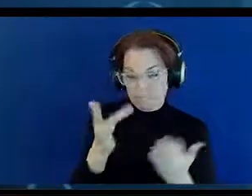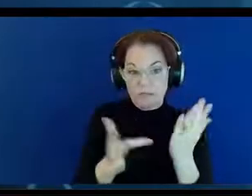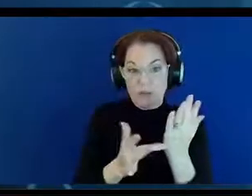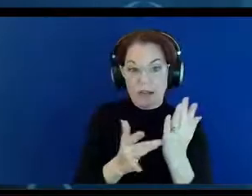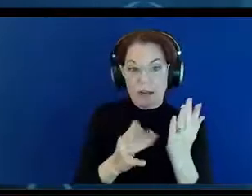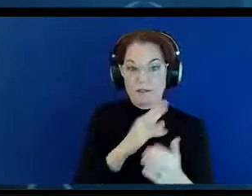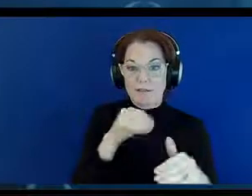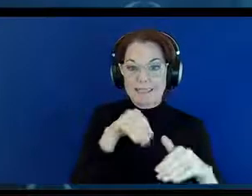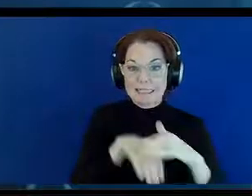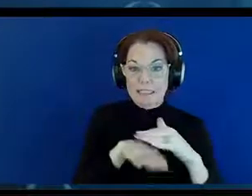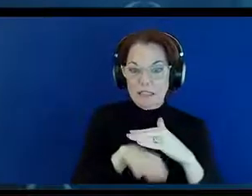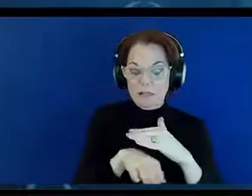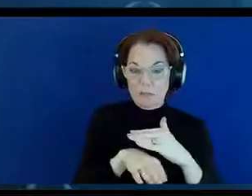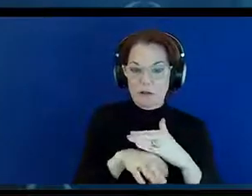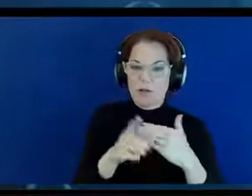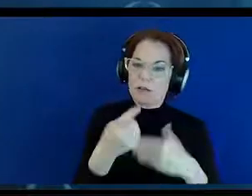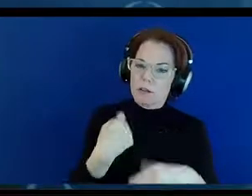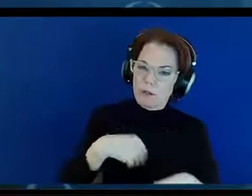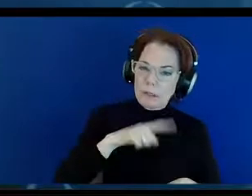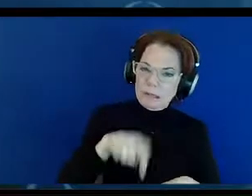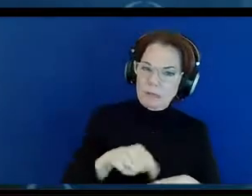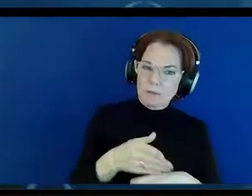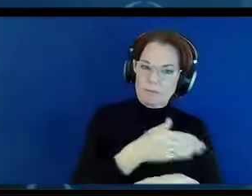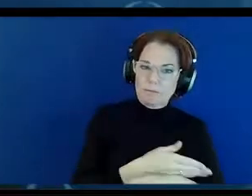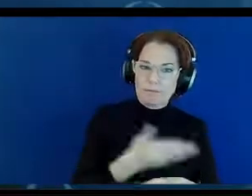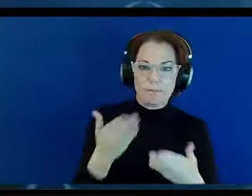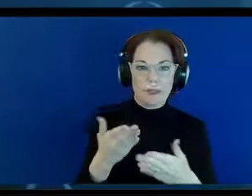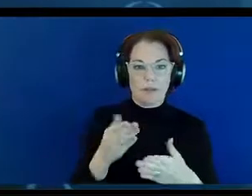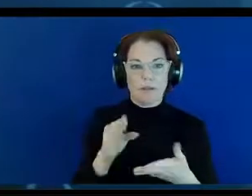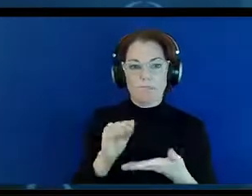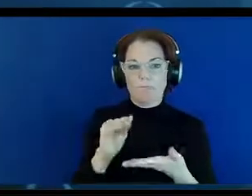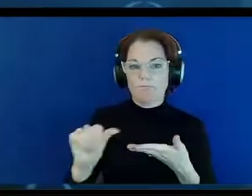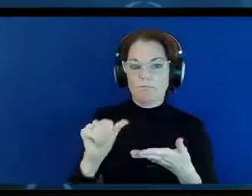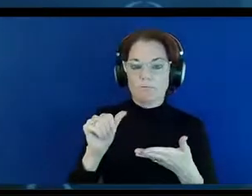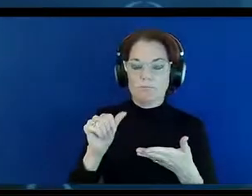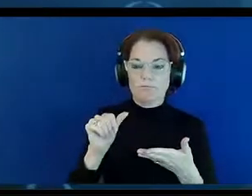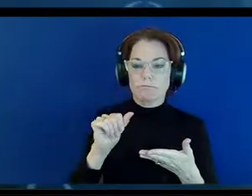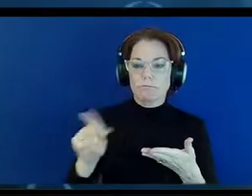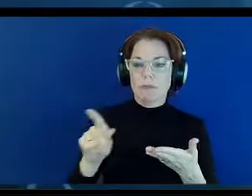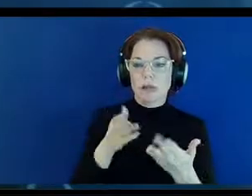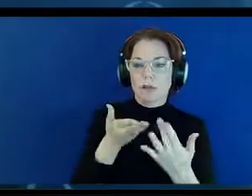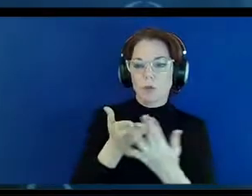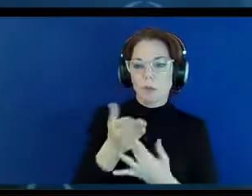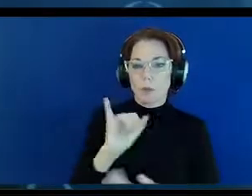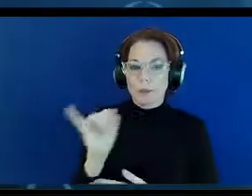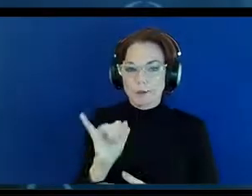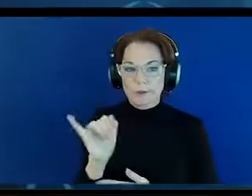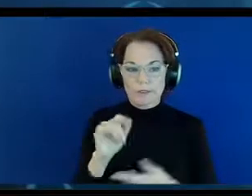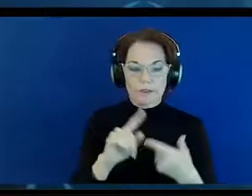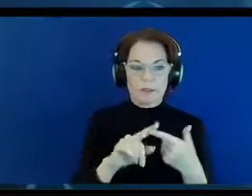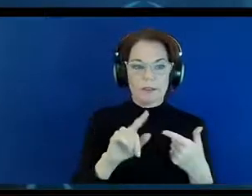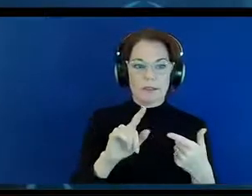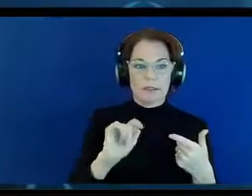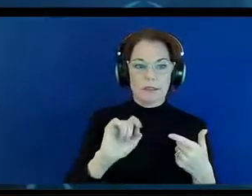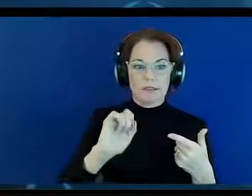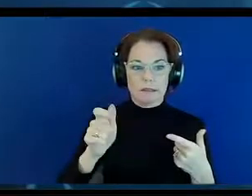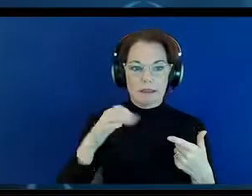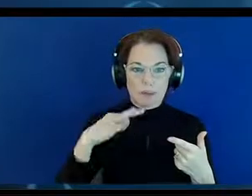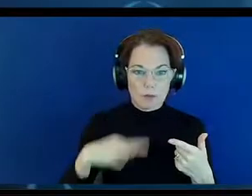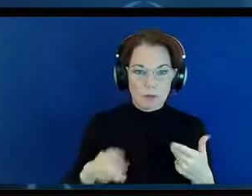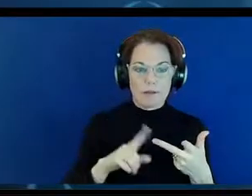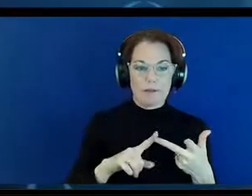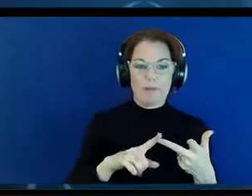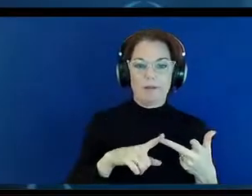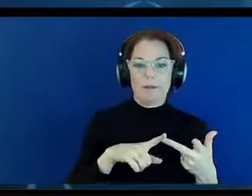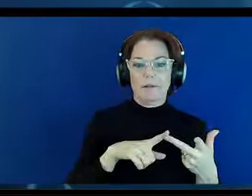be reimbursement through insurance, or that could be through tax credits or grants in the private sector taking the lead.